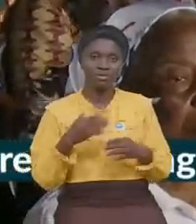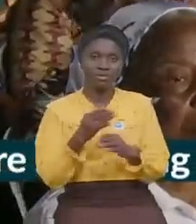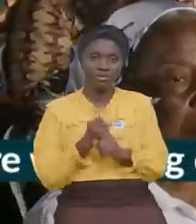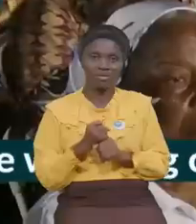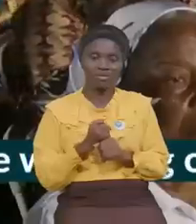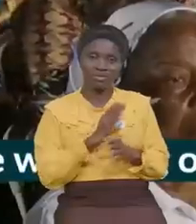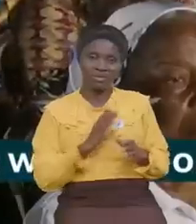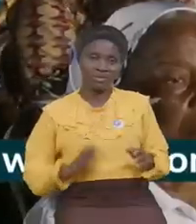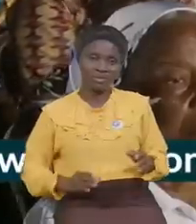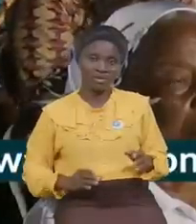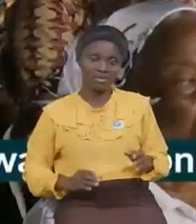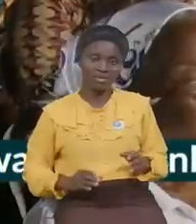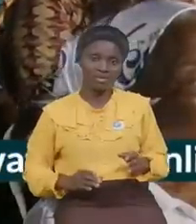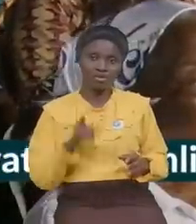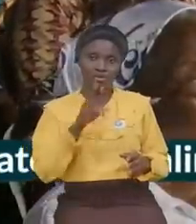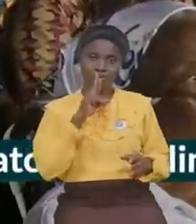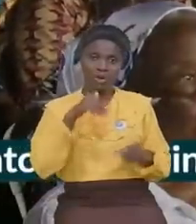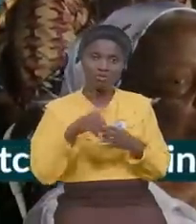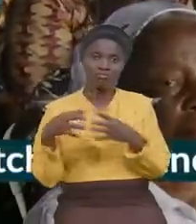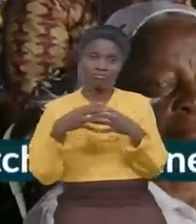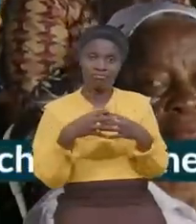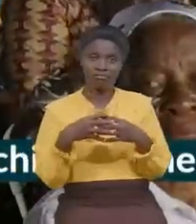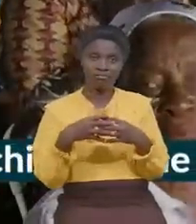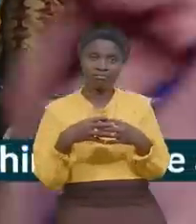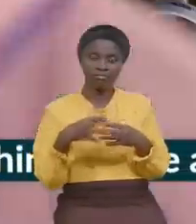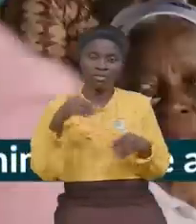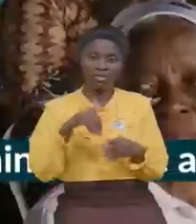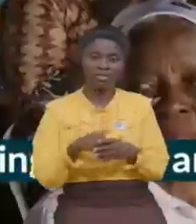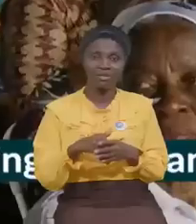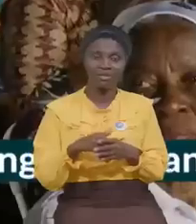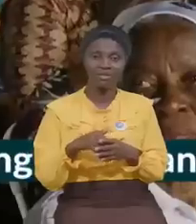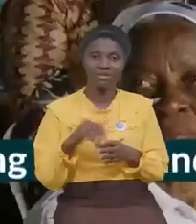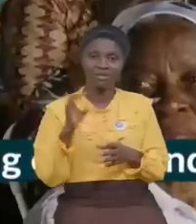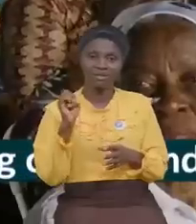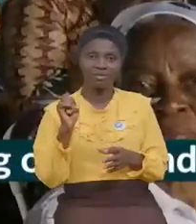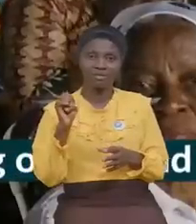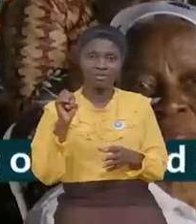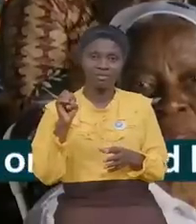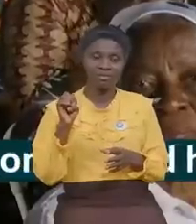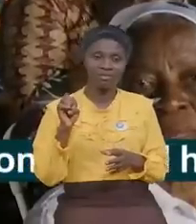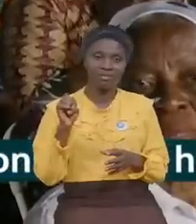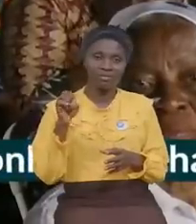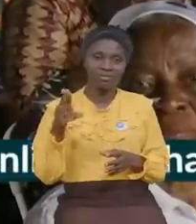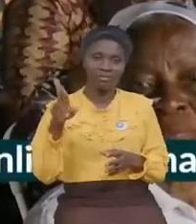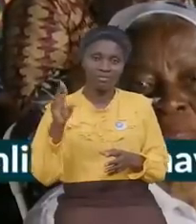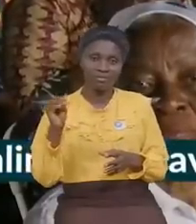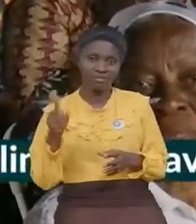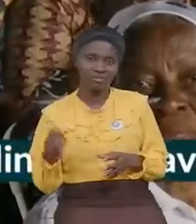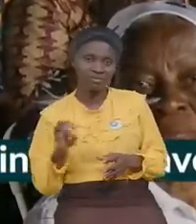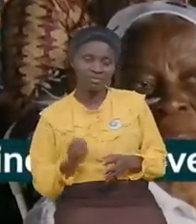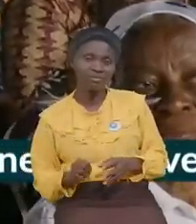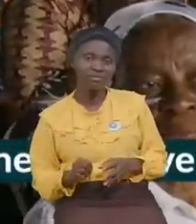you are in America, you are in Europe, Australia, South